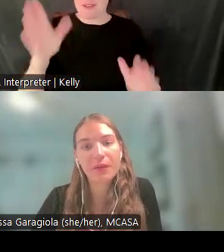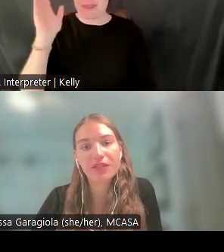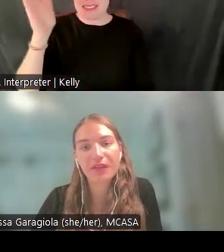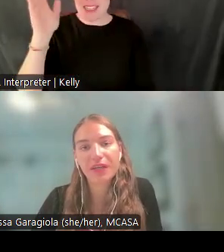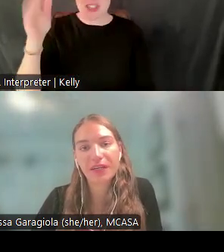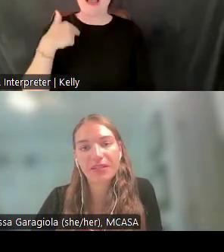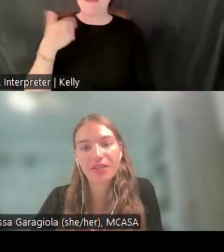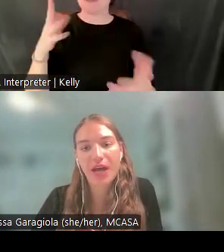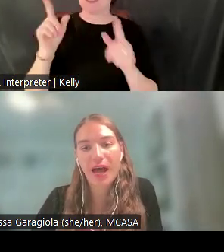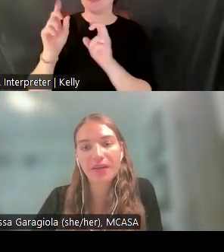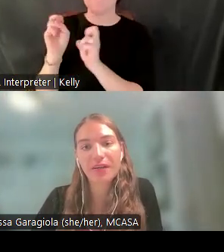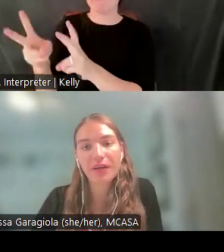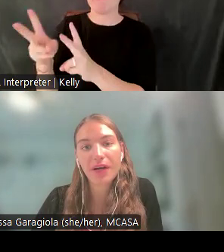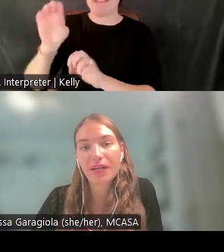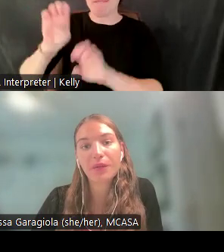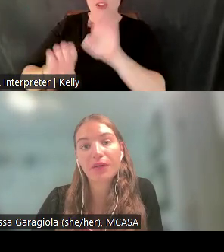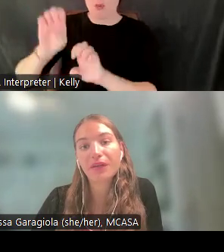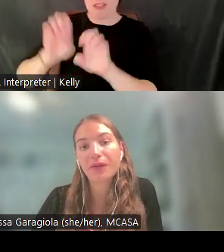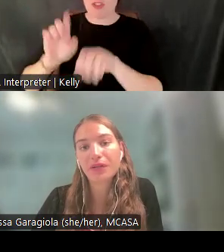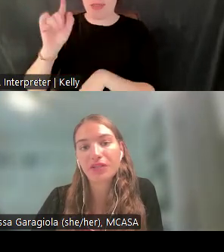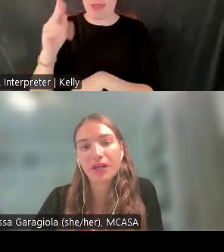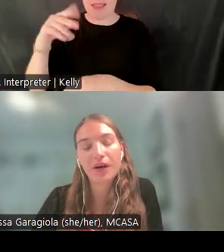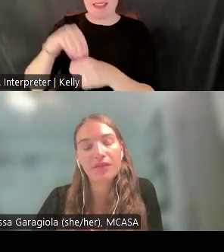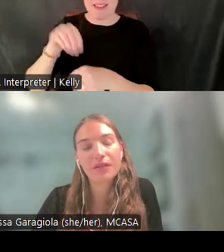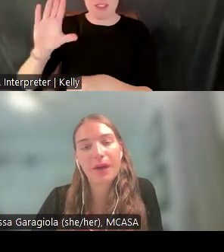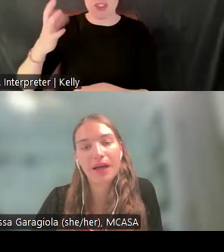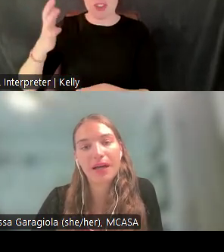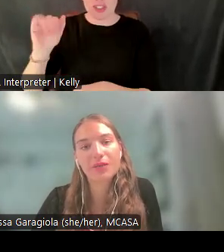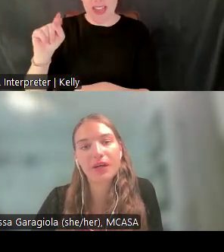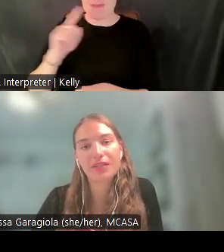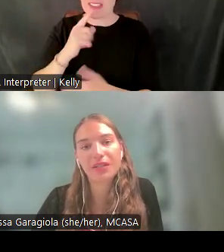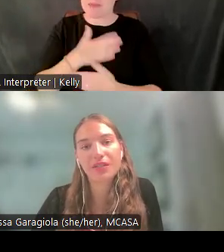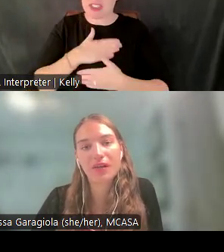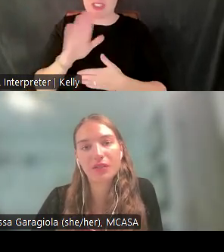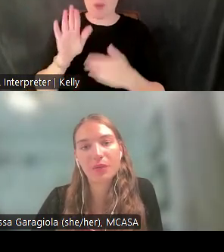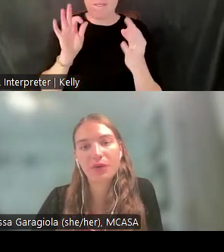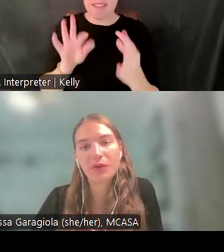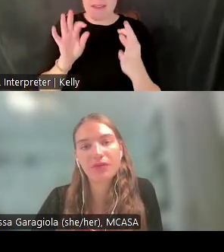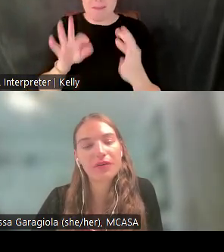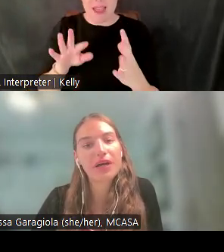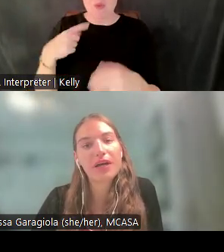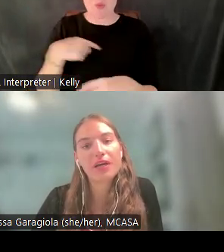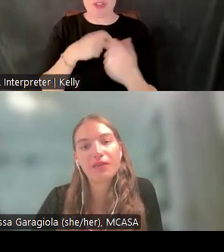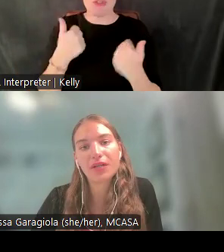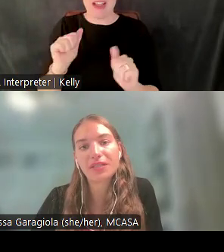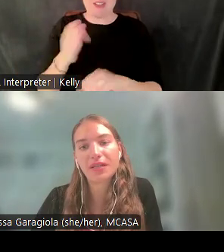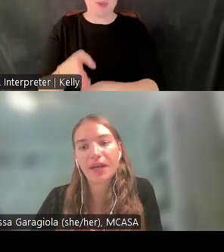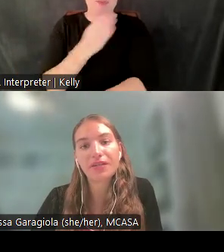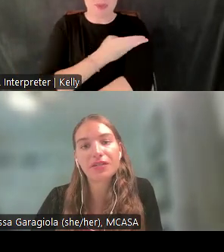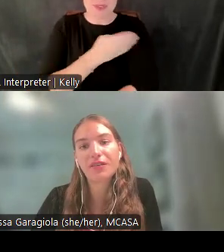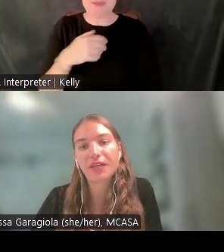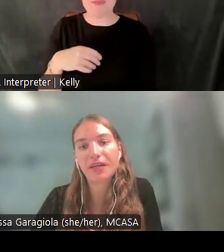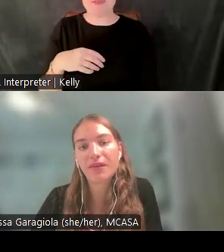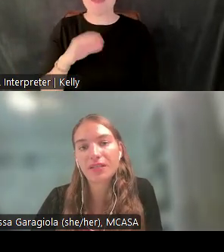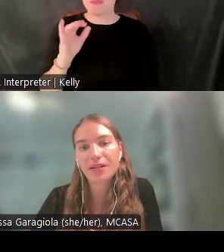the evaluation link into the chat. Again, we greatly appreciate all feedback as we are constantly striving to improve. If you are seeking